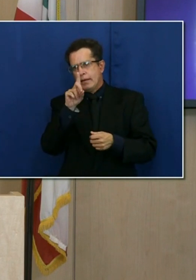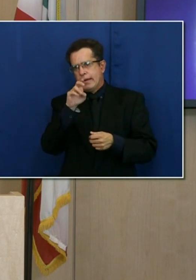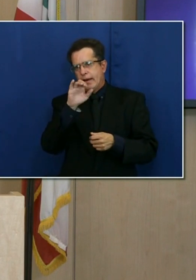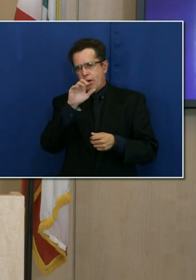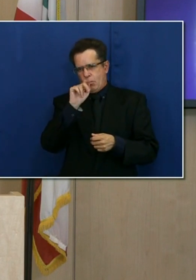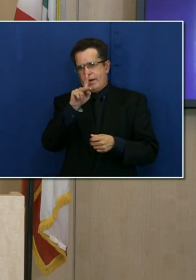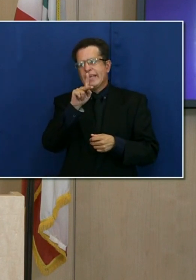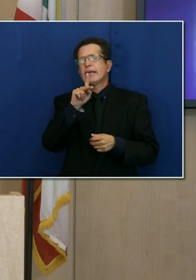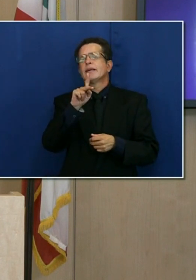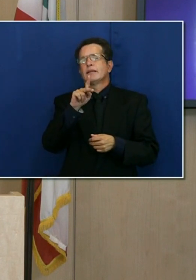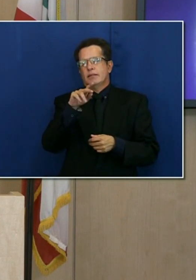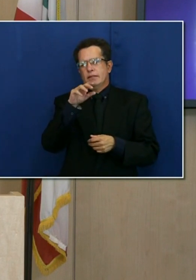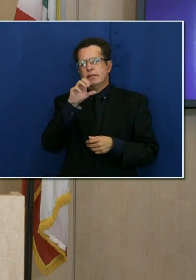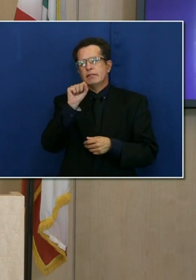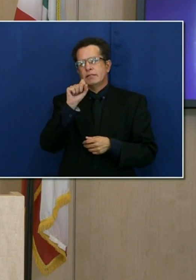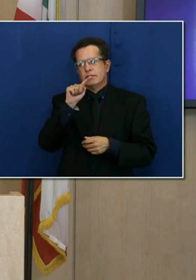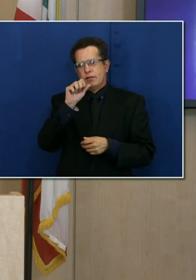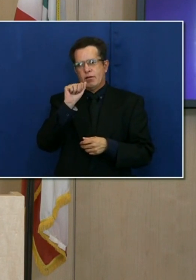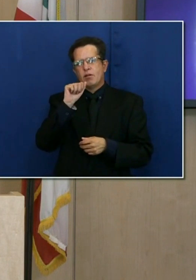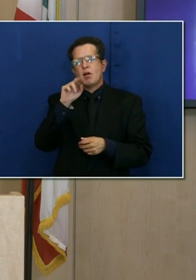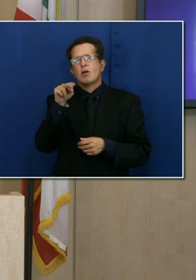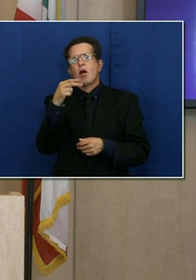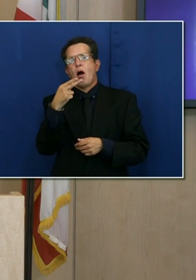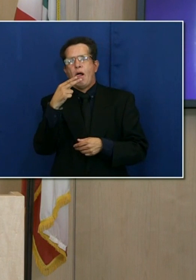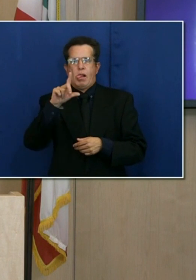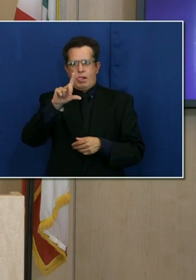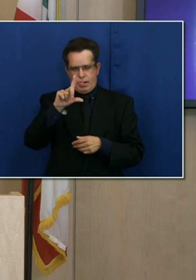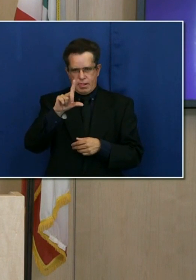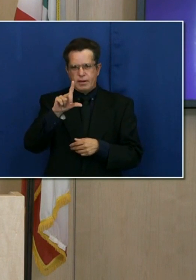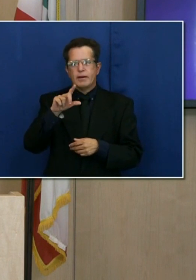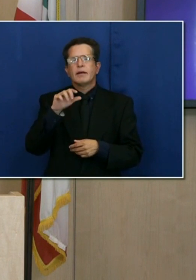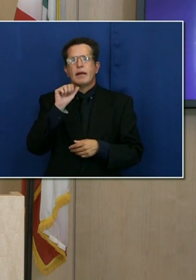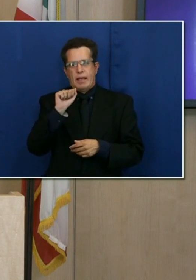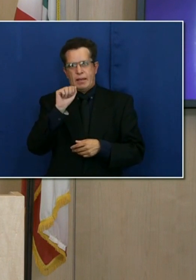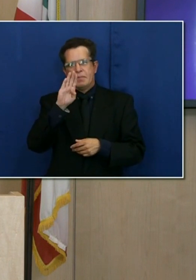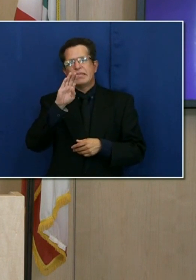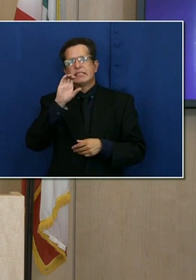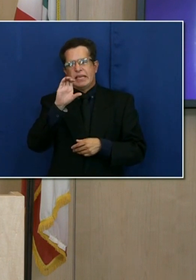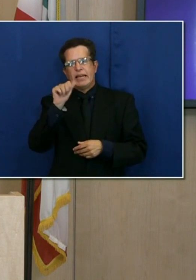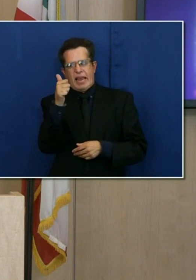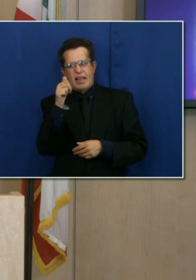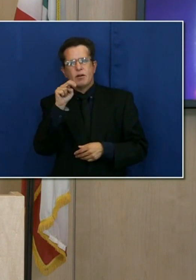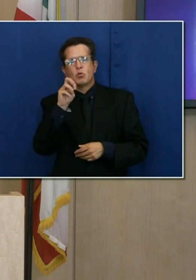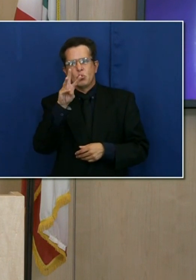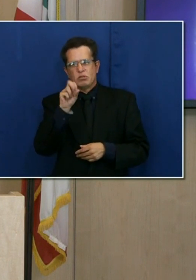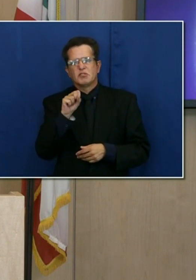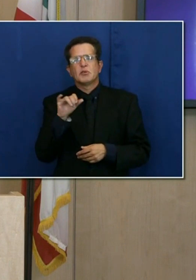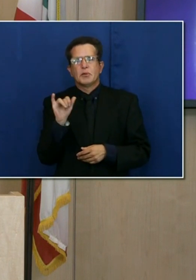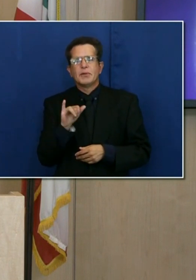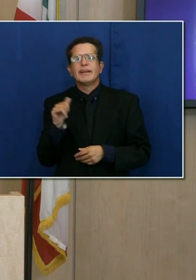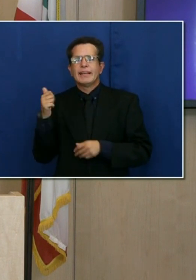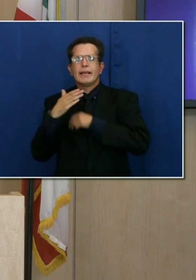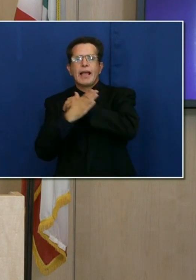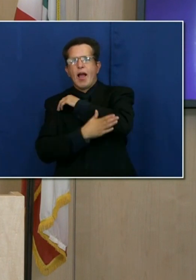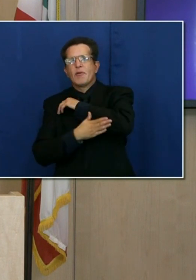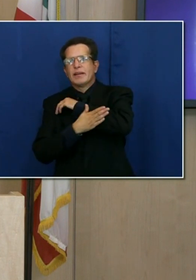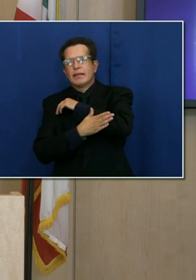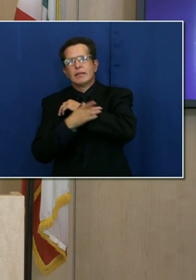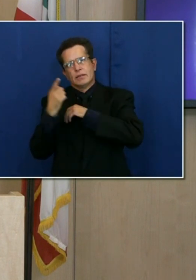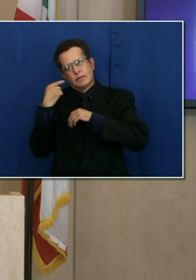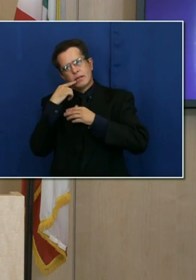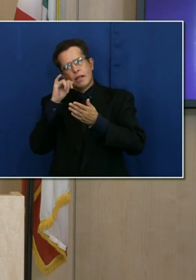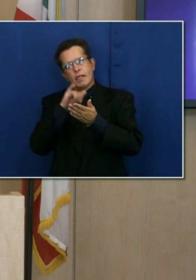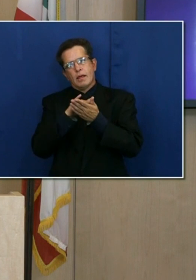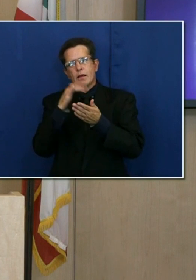and he has two questions, so I'll read one at a time. He is with ABC 10 News as well. I know the county has previously explained why it does not